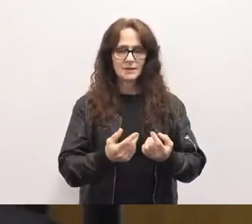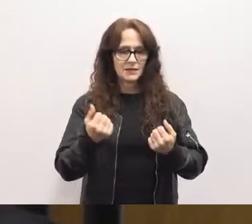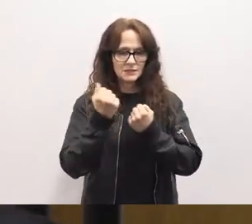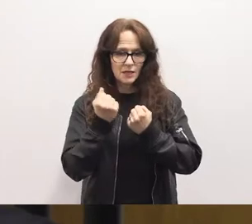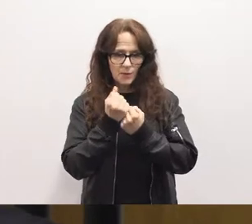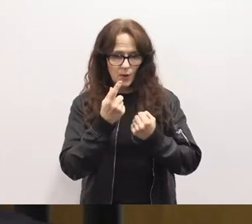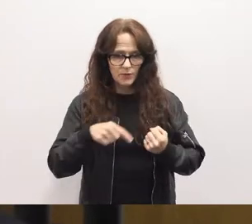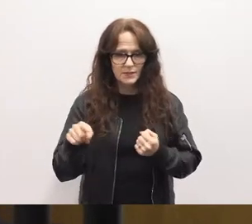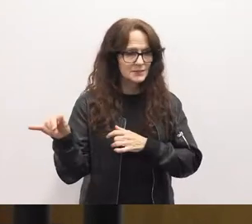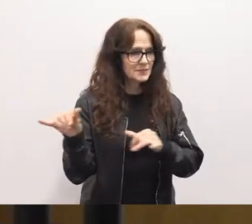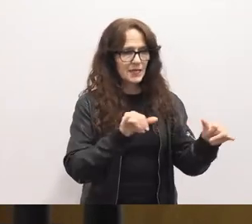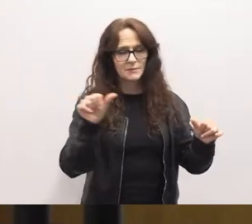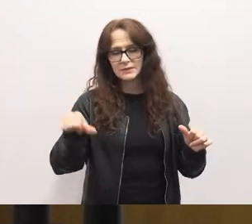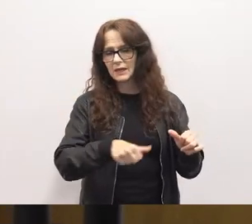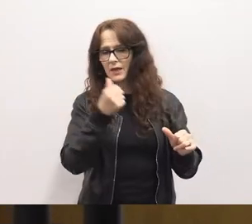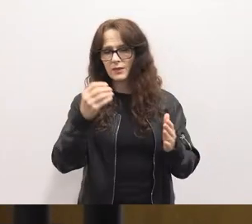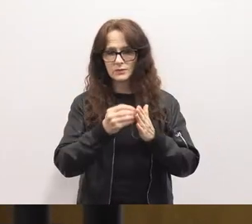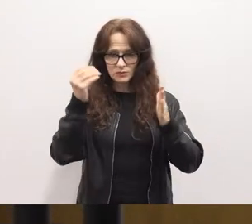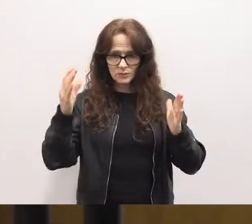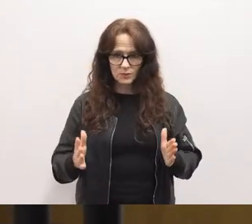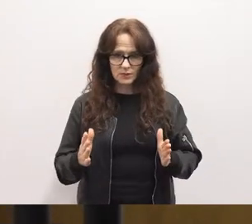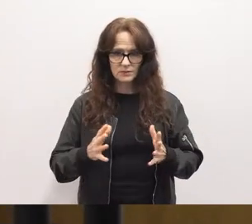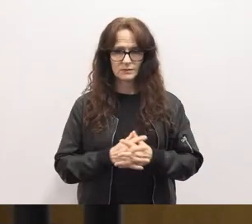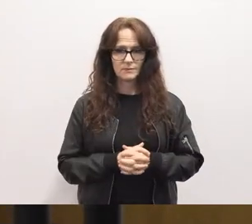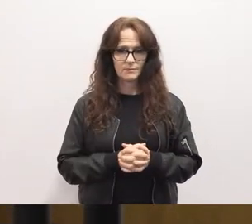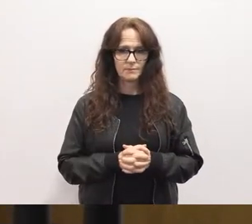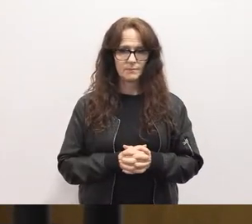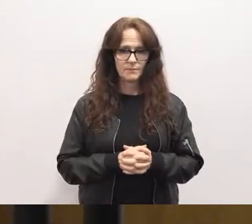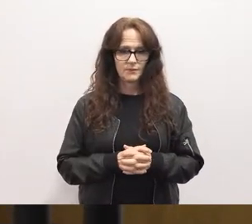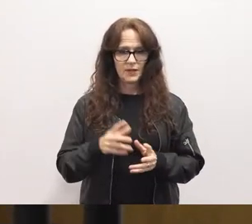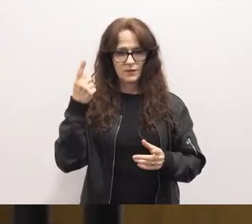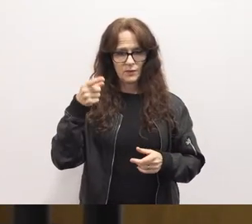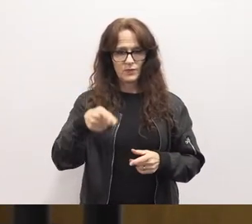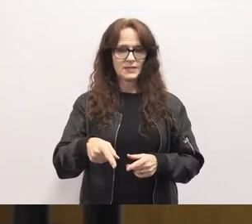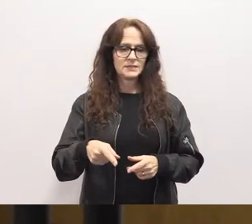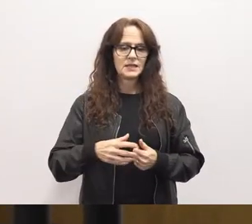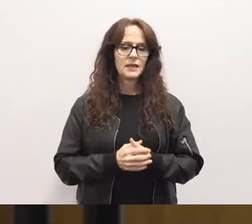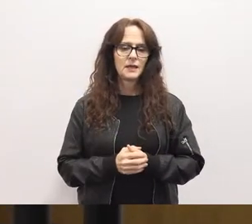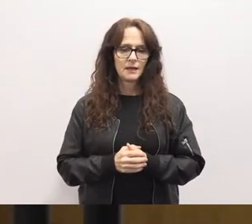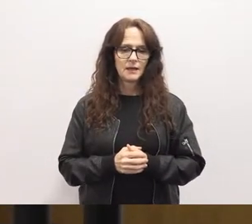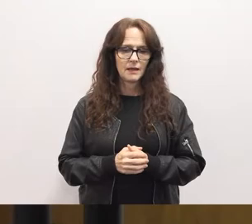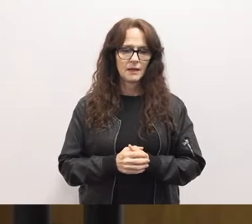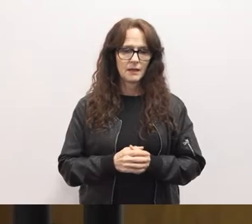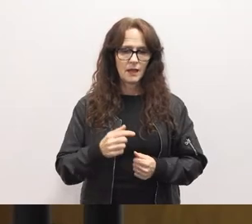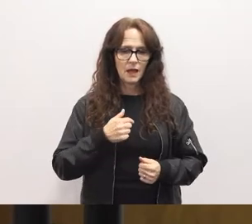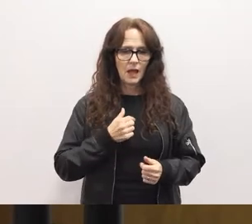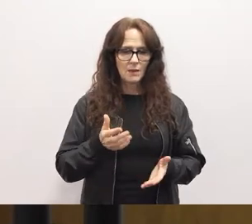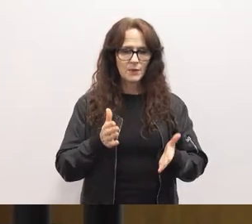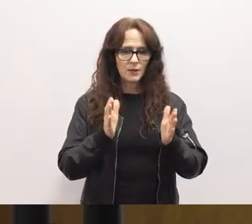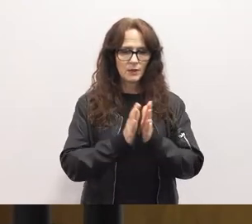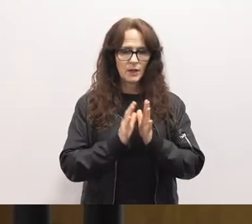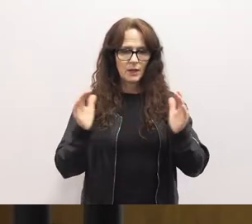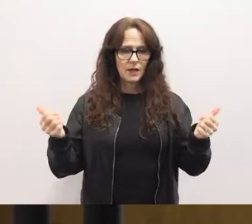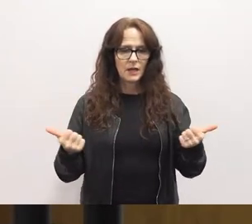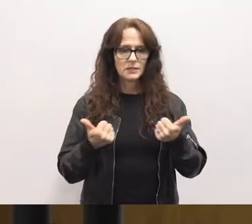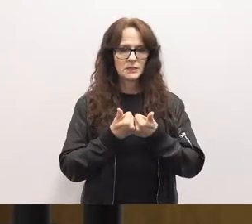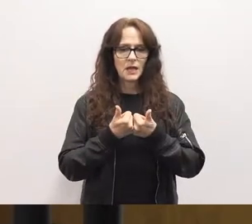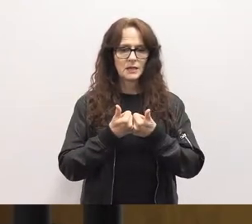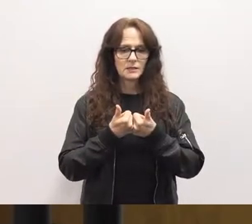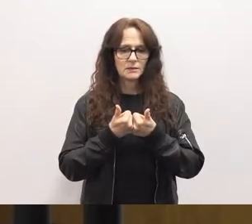other student in this district. So, to this, I'm going to request a challenge, or